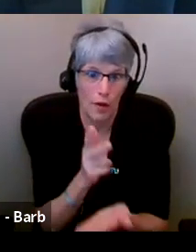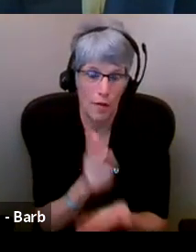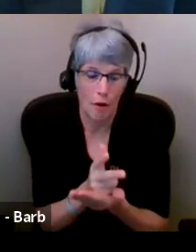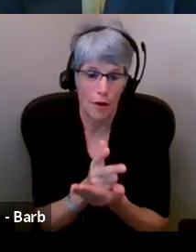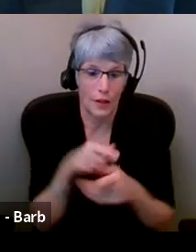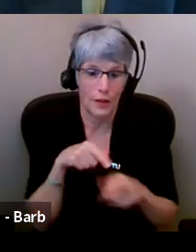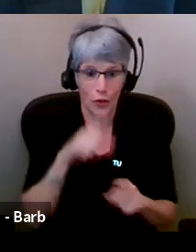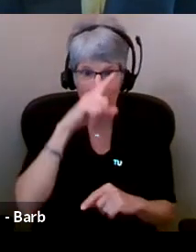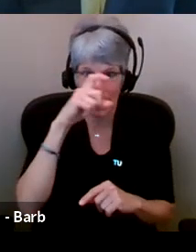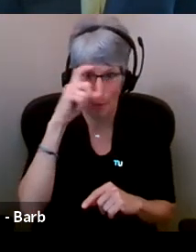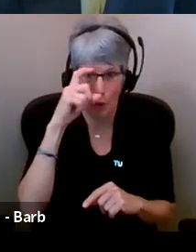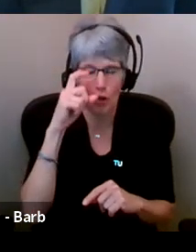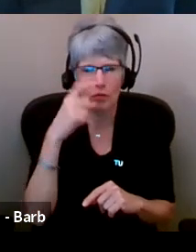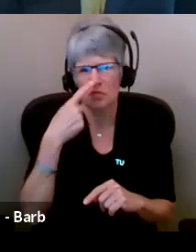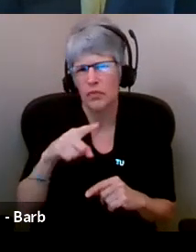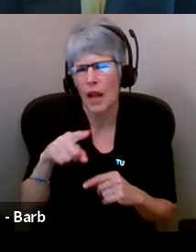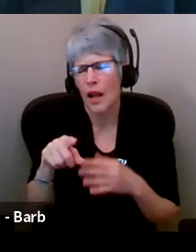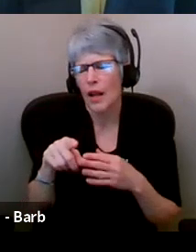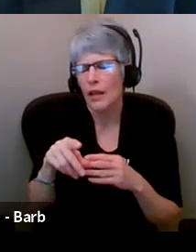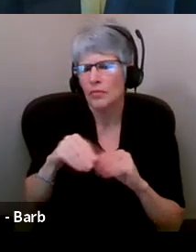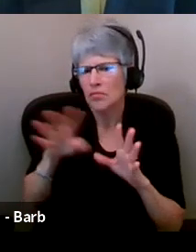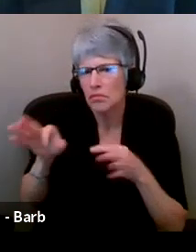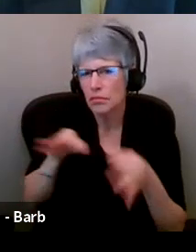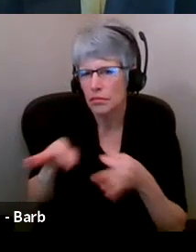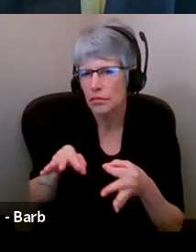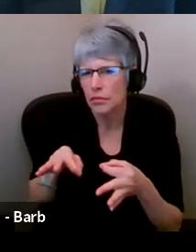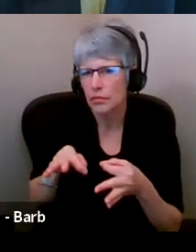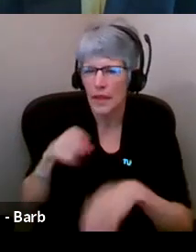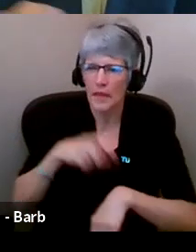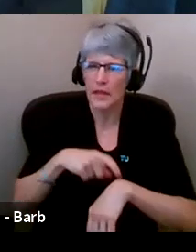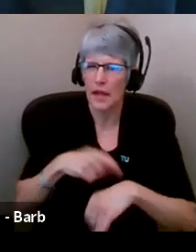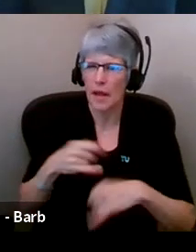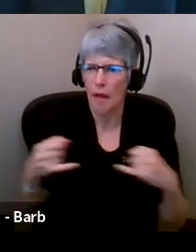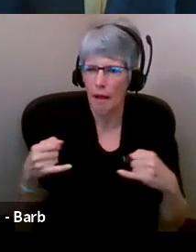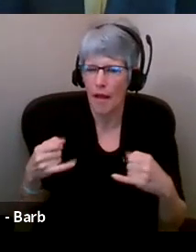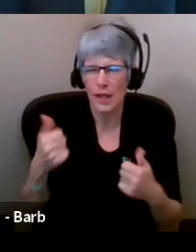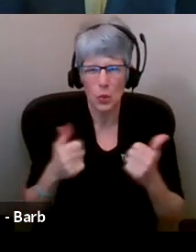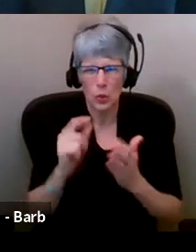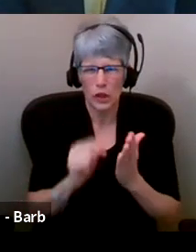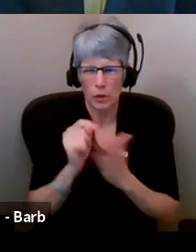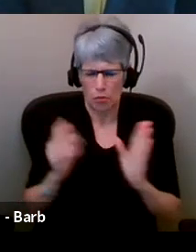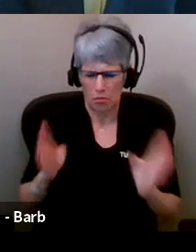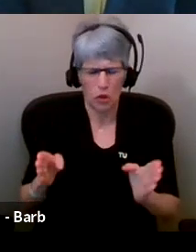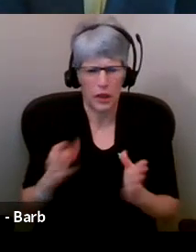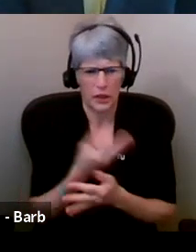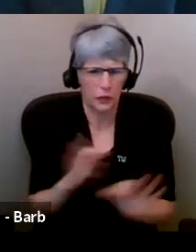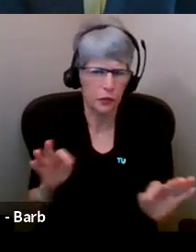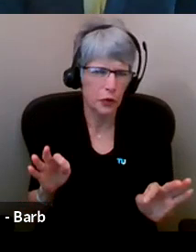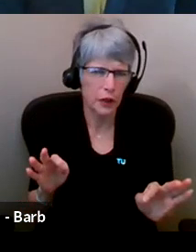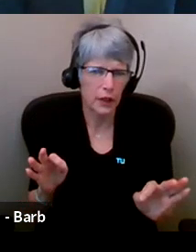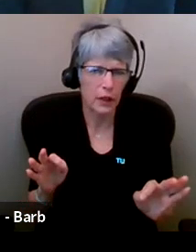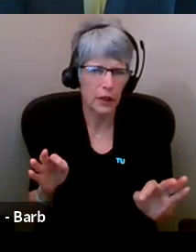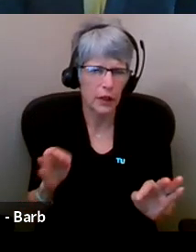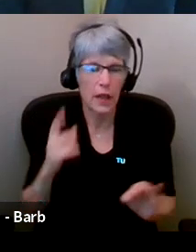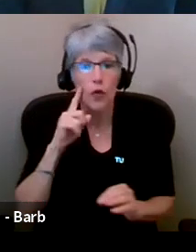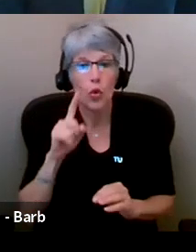summer. Could you please clarify some of the timelines? What period is free? And for those who